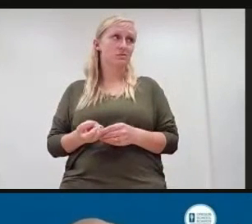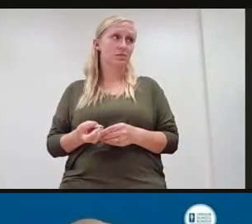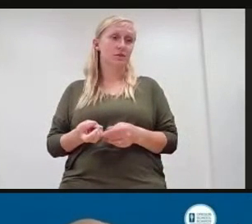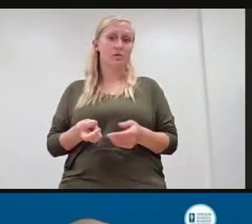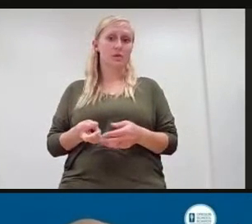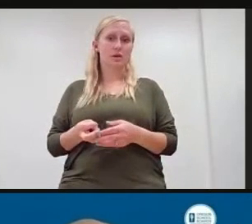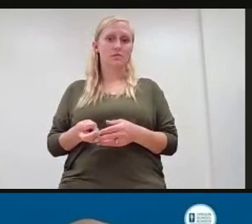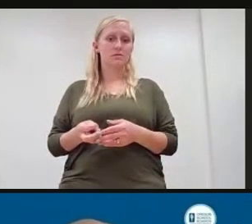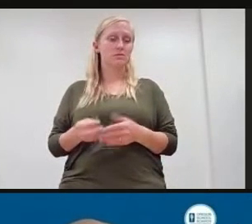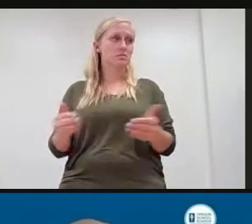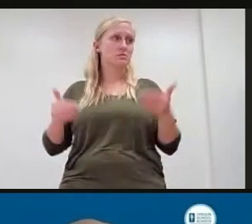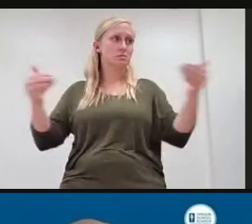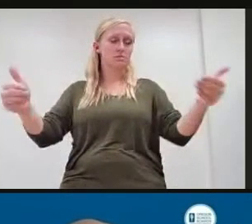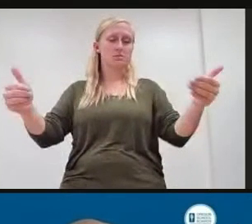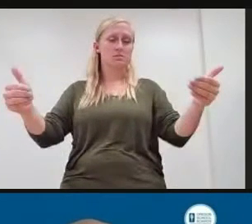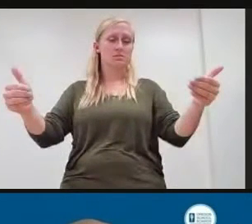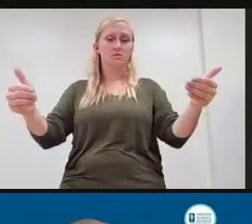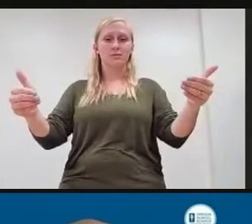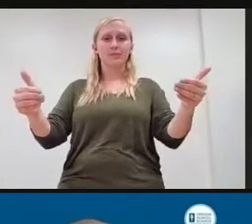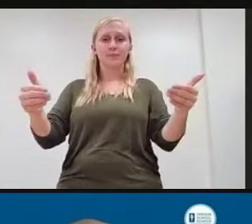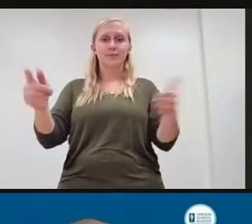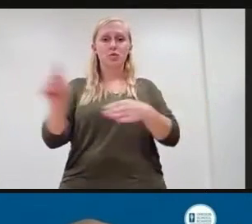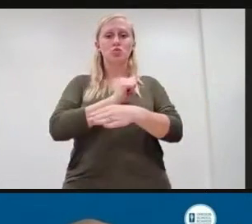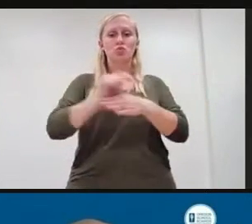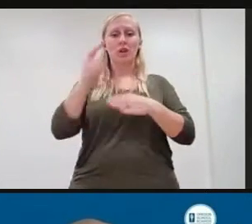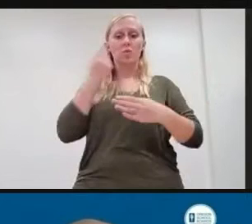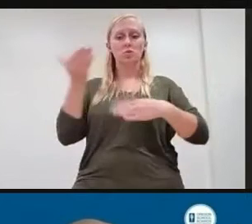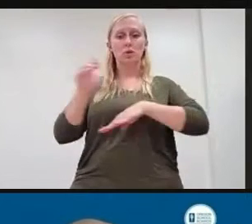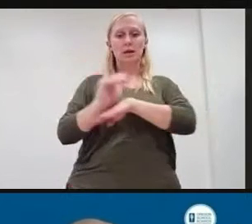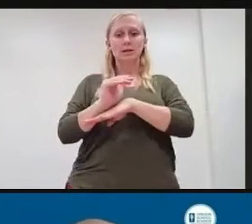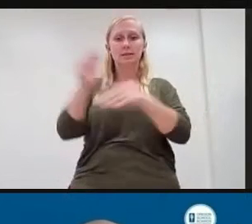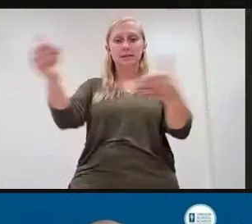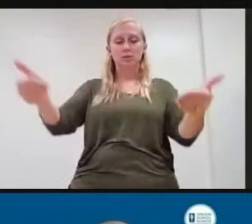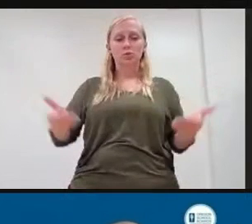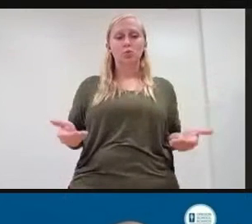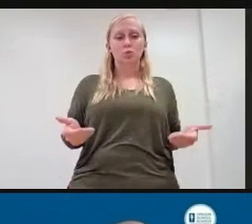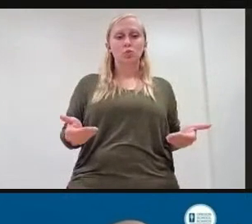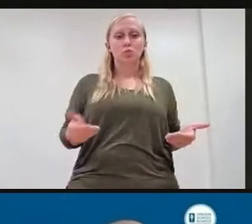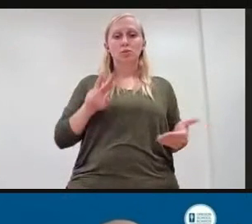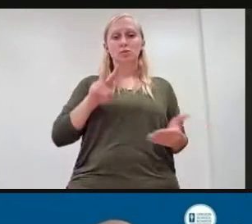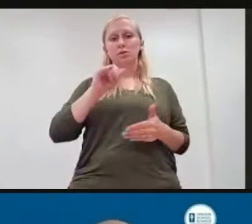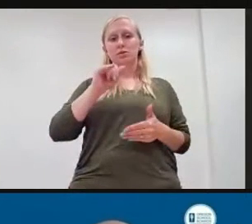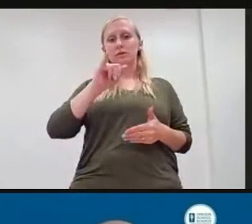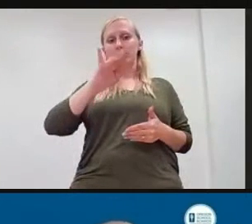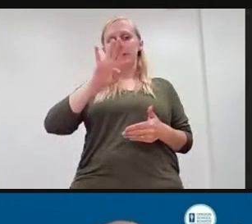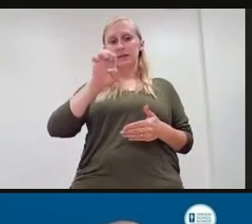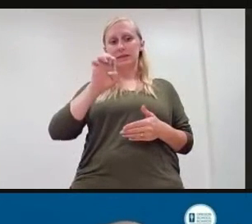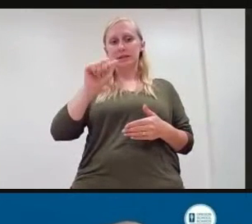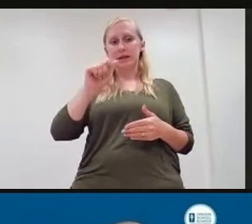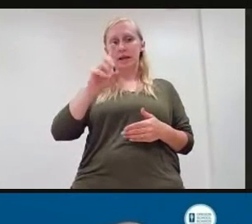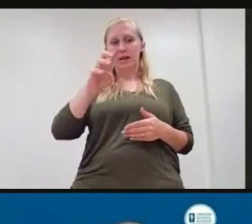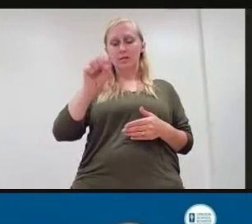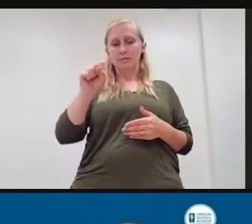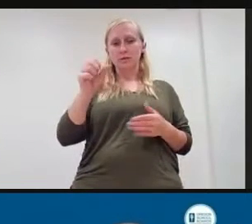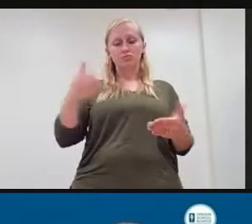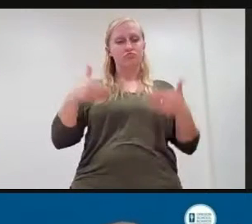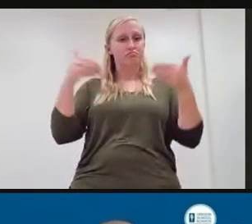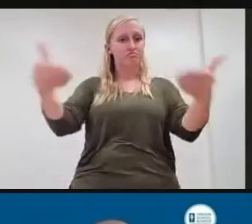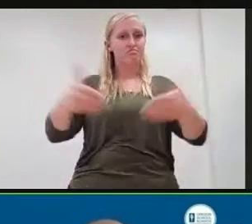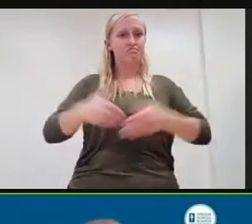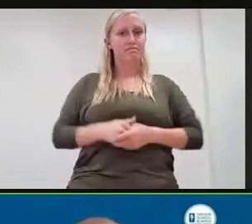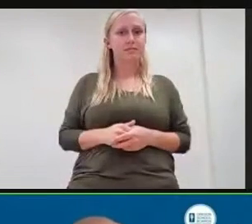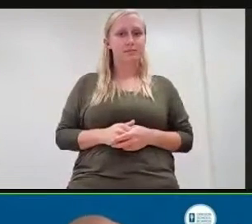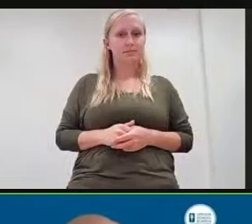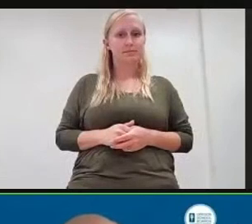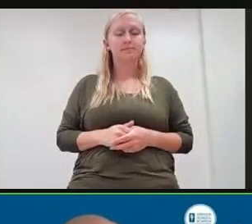So moving on to our training for today, I'd like to introduce again Vince Adams. Take it away, please. All